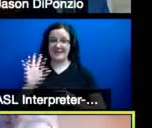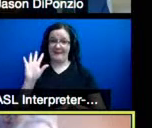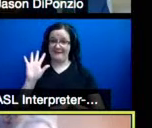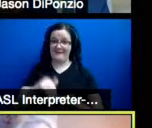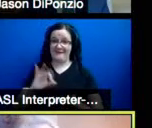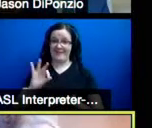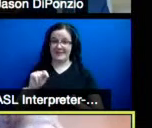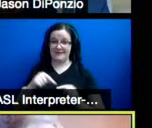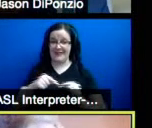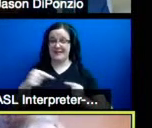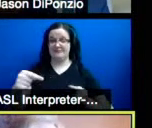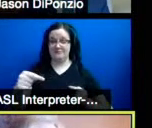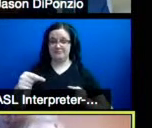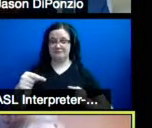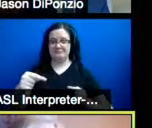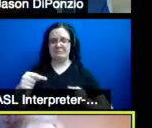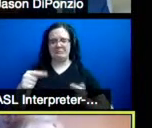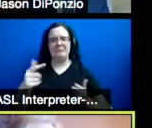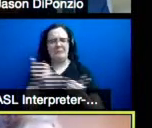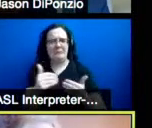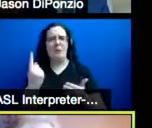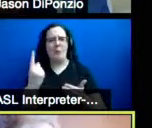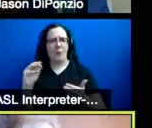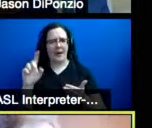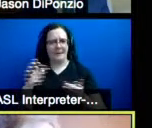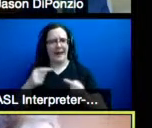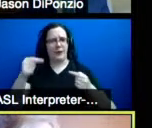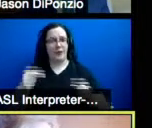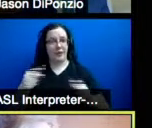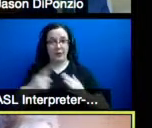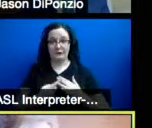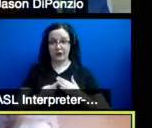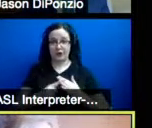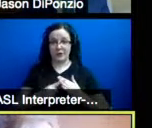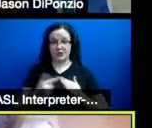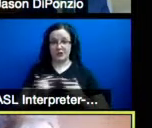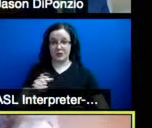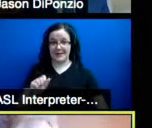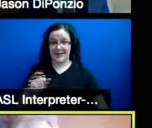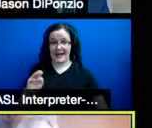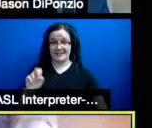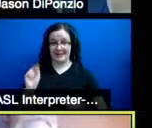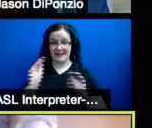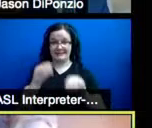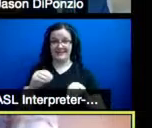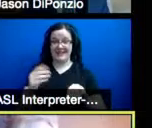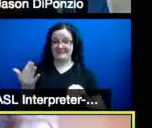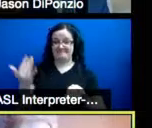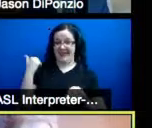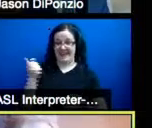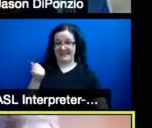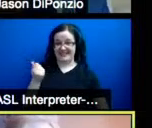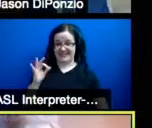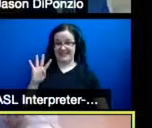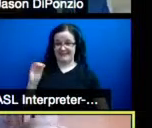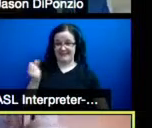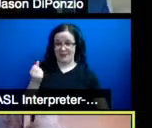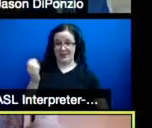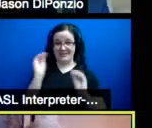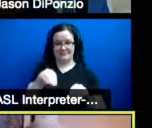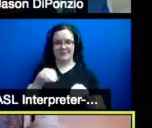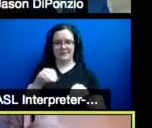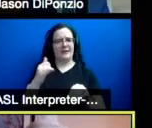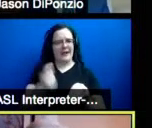feet, just about a mile of original gas main infrastructure, which was installed in the 1940s, and replace that with